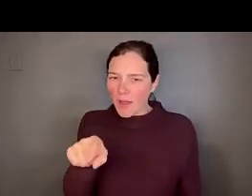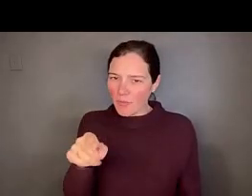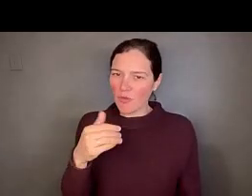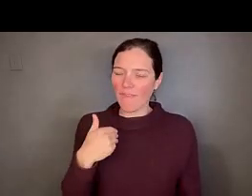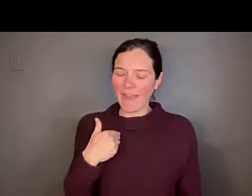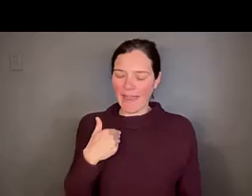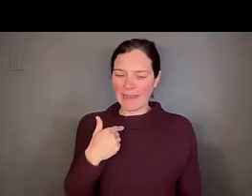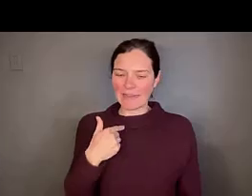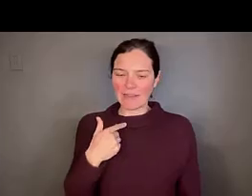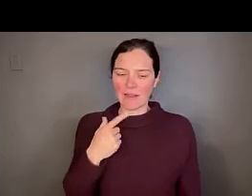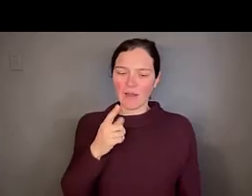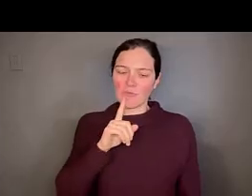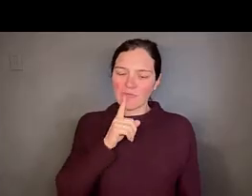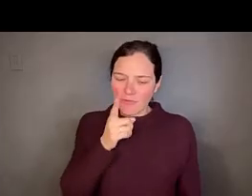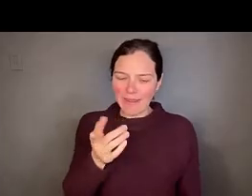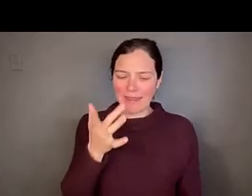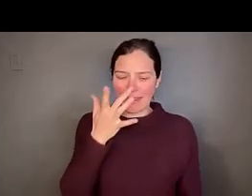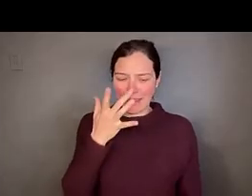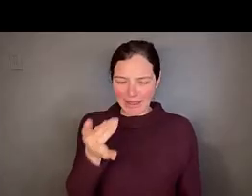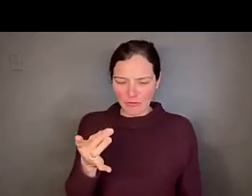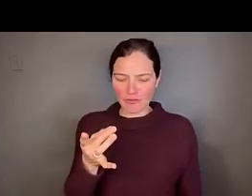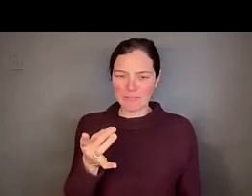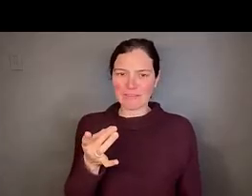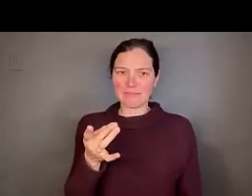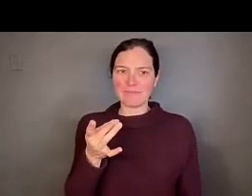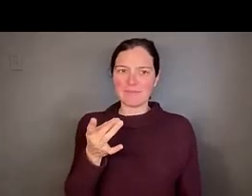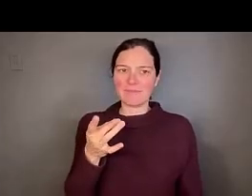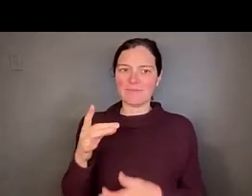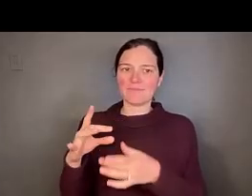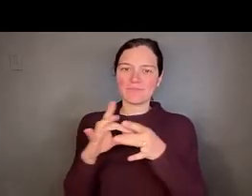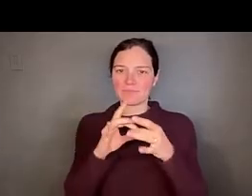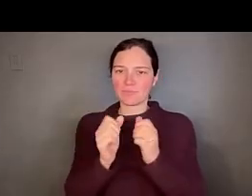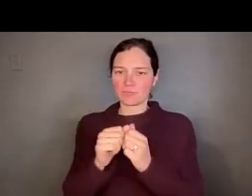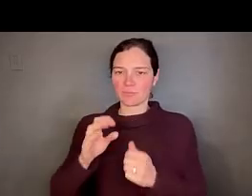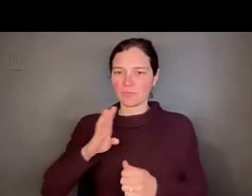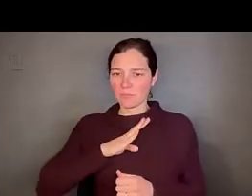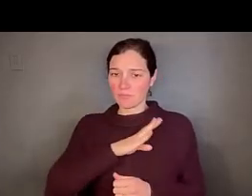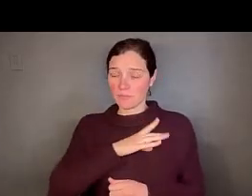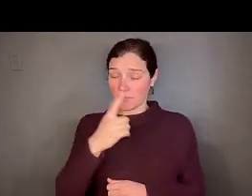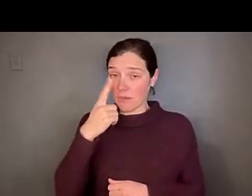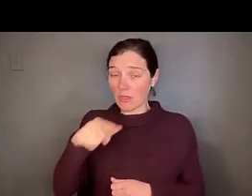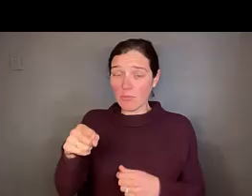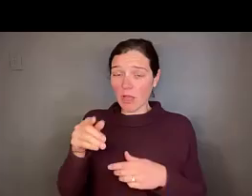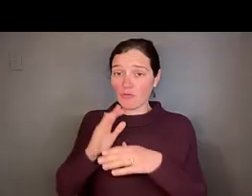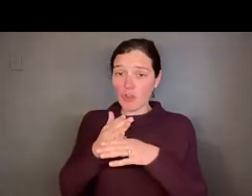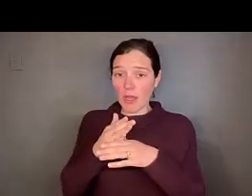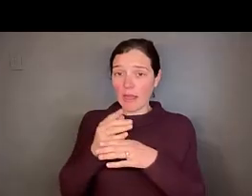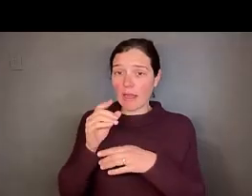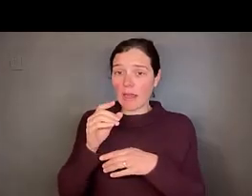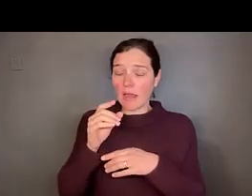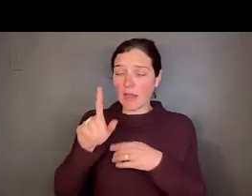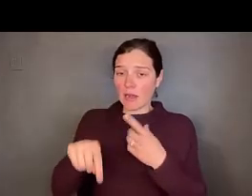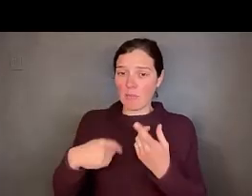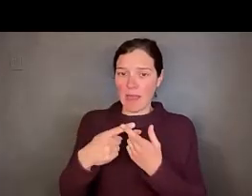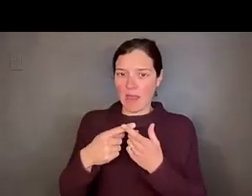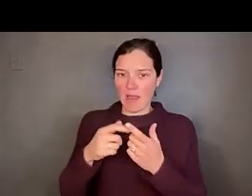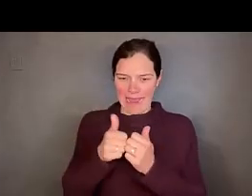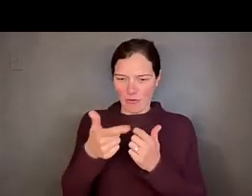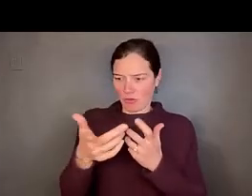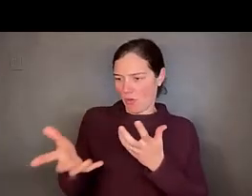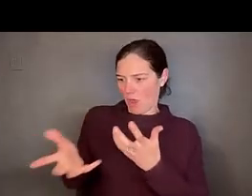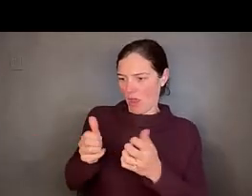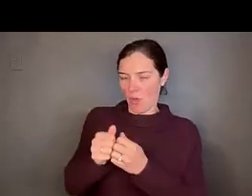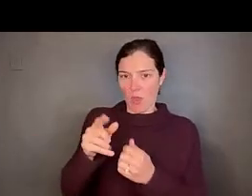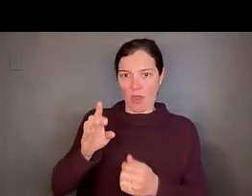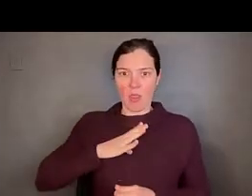really interesting and fruitful relationship with the board. Can you share a little bit with us? How do you engage with your